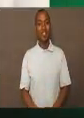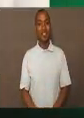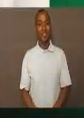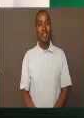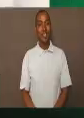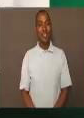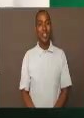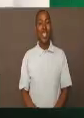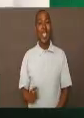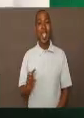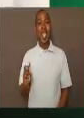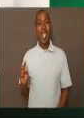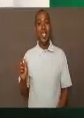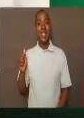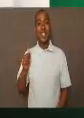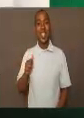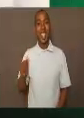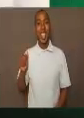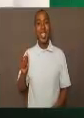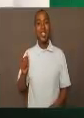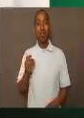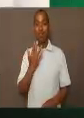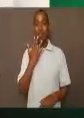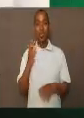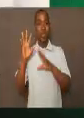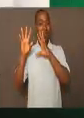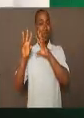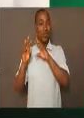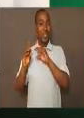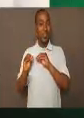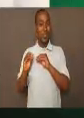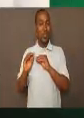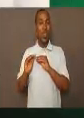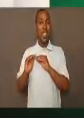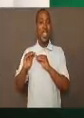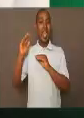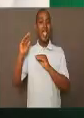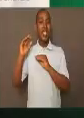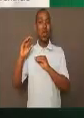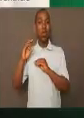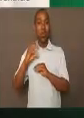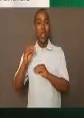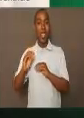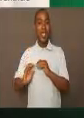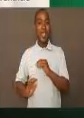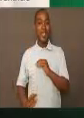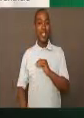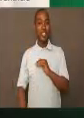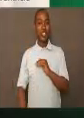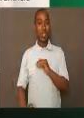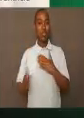The right atrium receives blood from the upper and lower body through